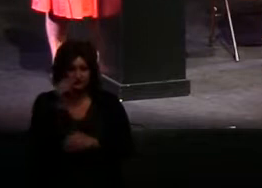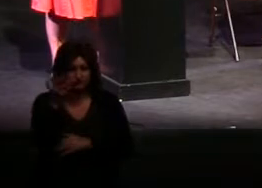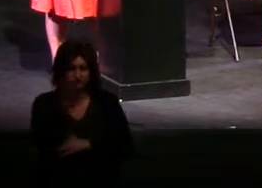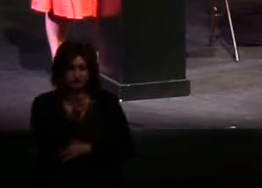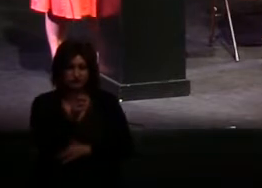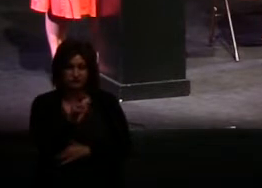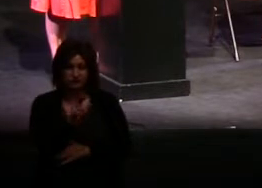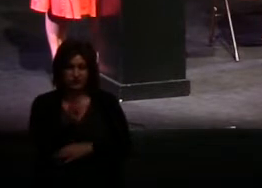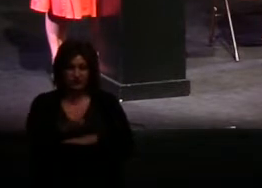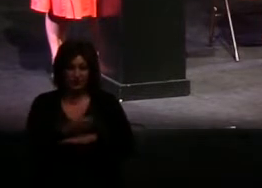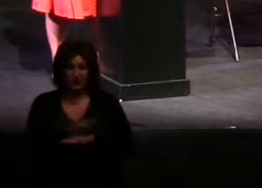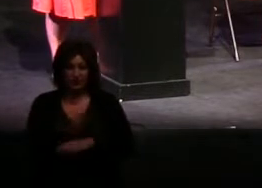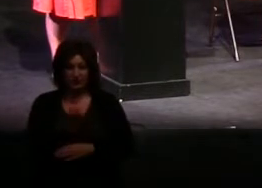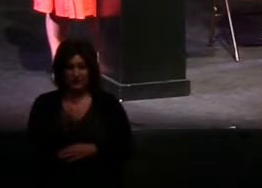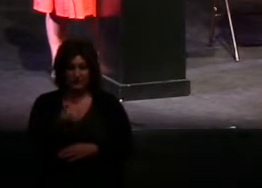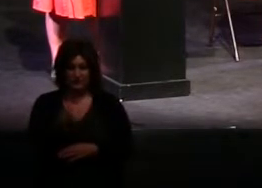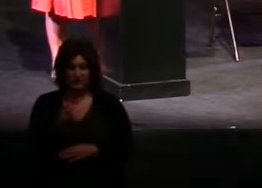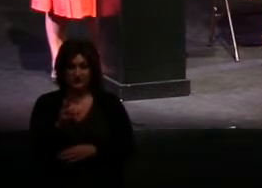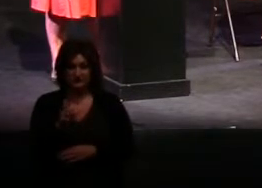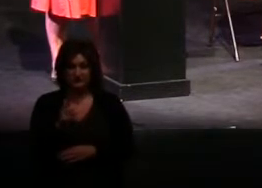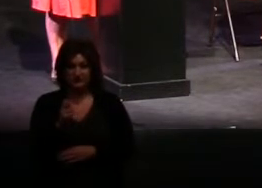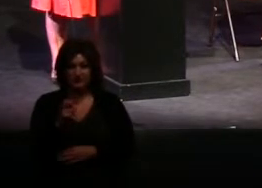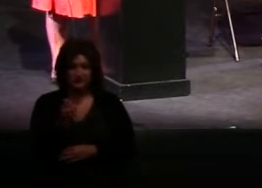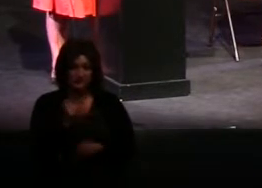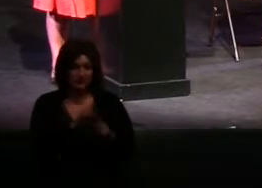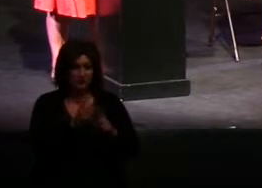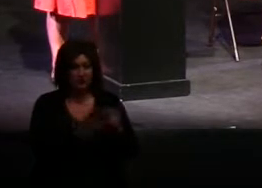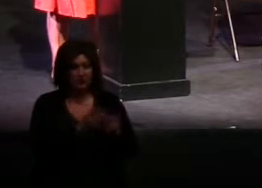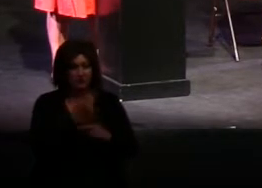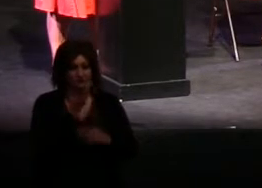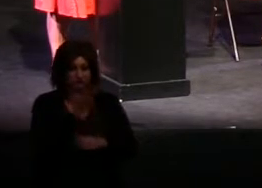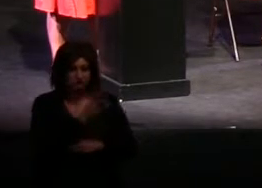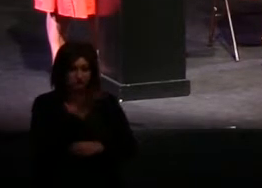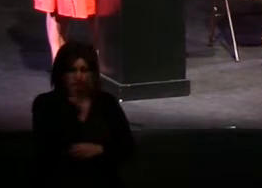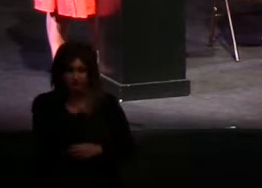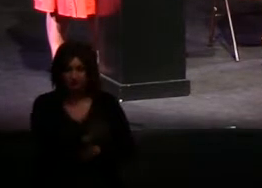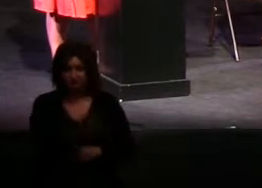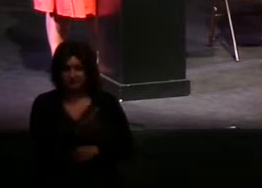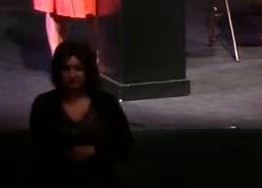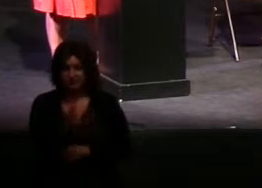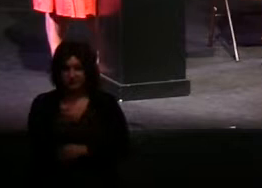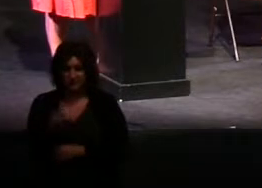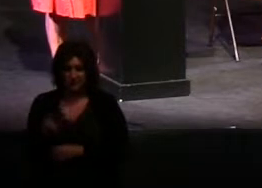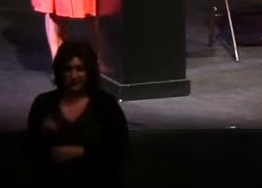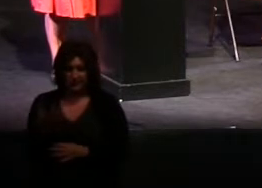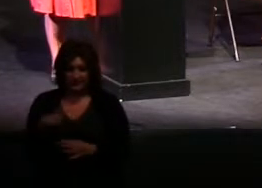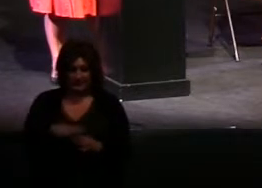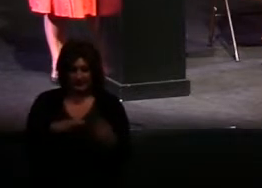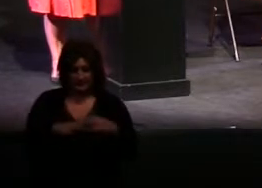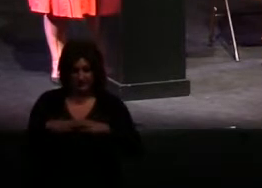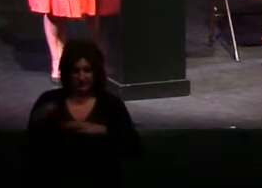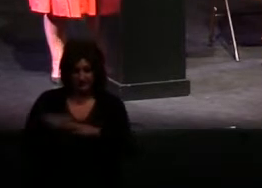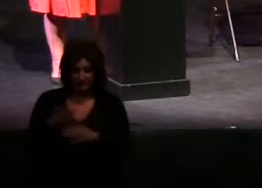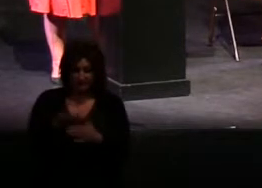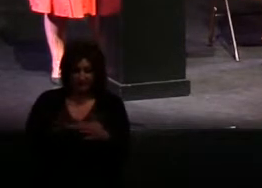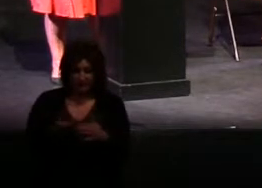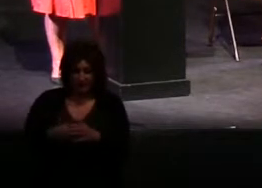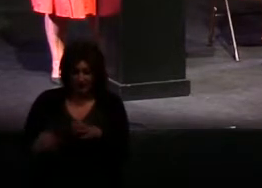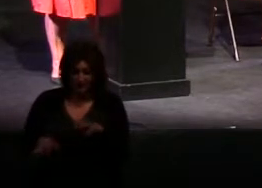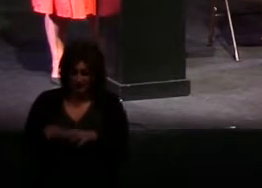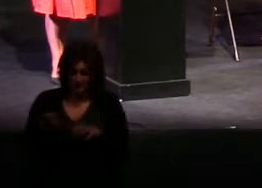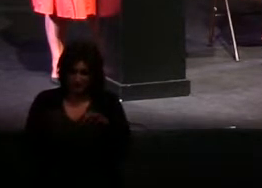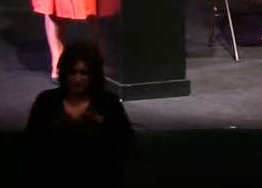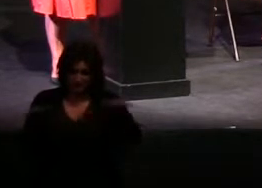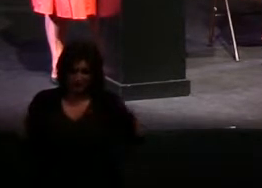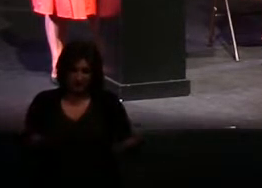or worm seed mustard, or whitlow grass, or Nidoker weed, patching together remnants, restoring